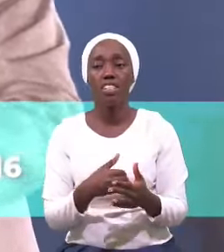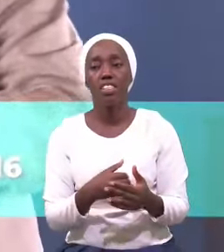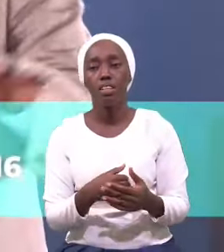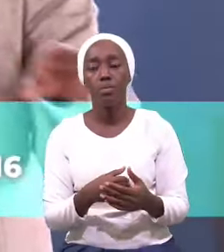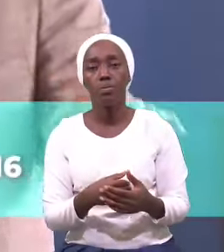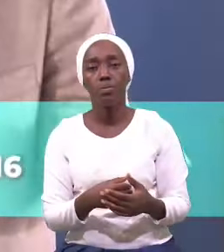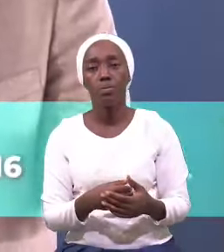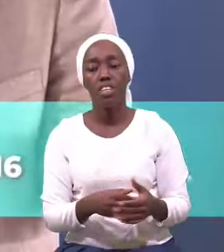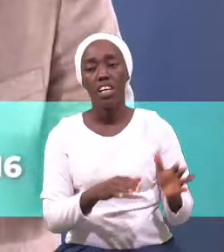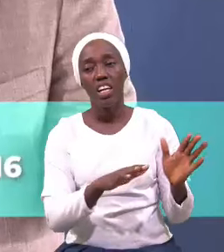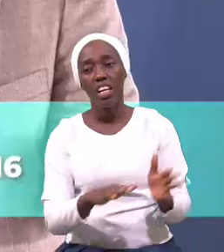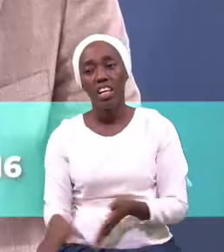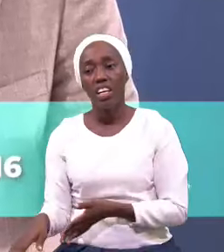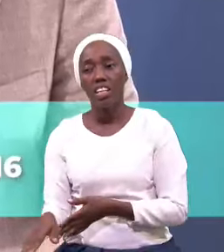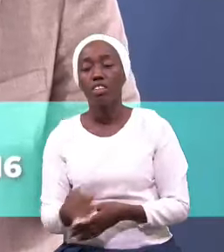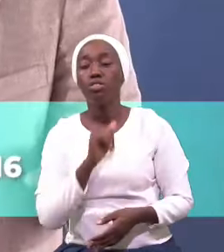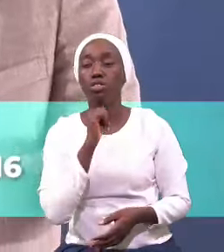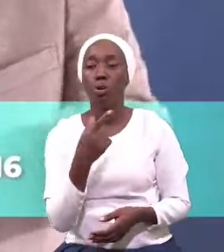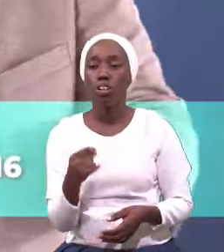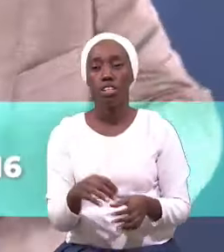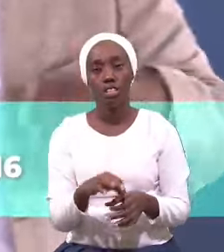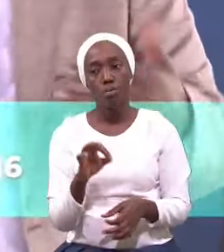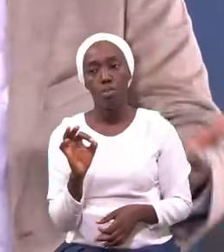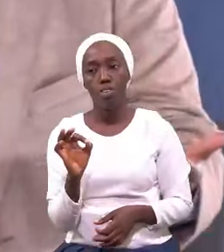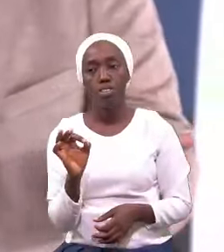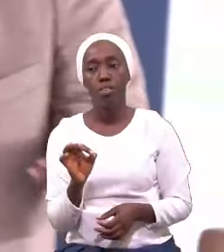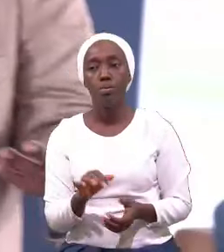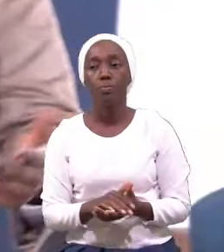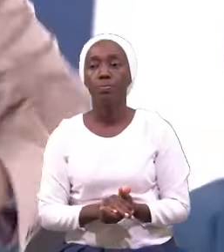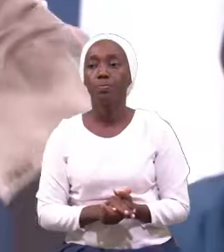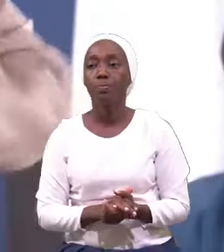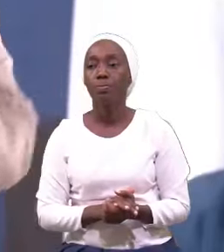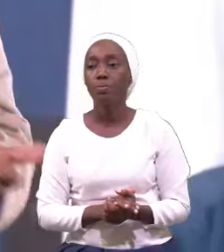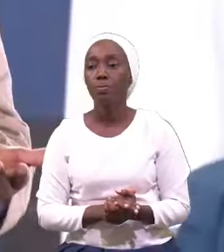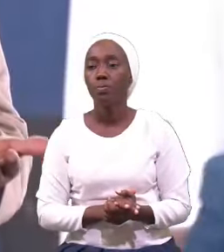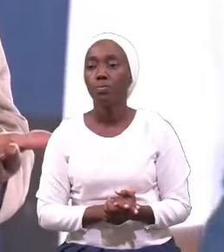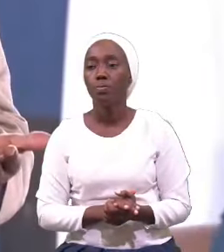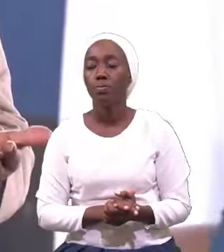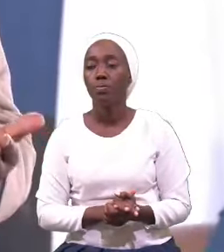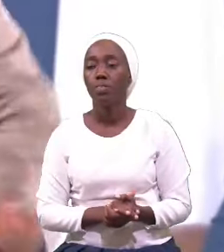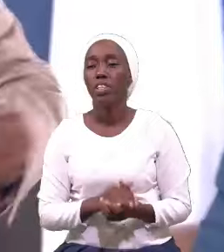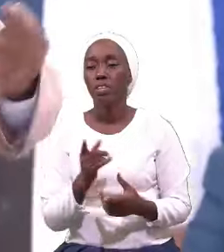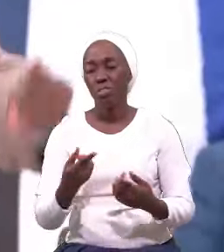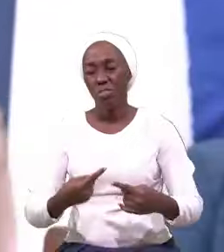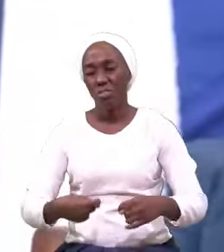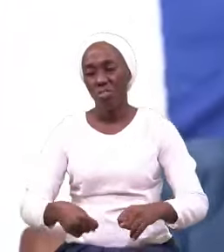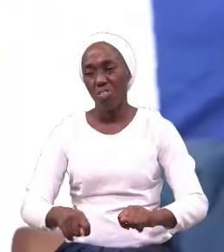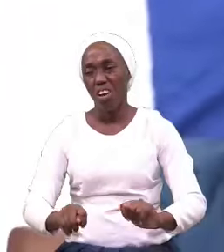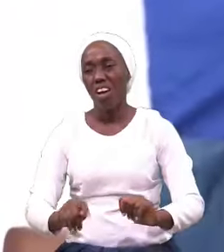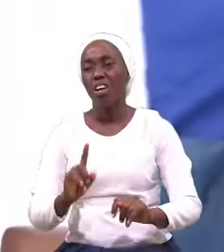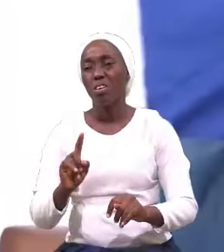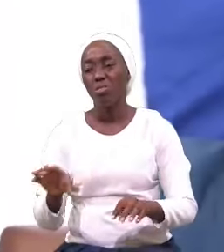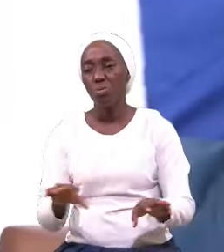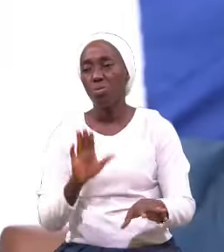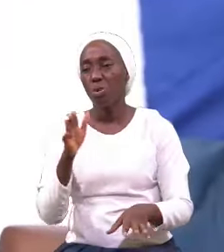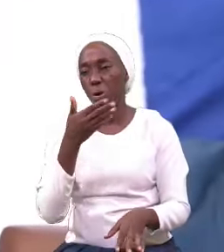Neglect not the Spirit. Your struggle, your try, you're doing your